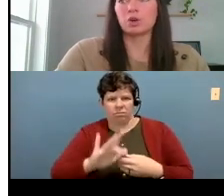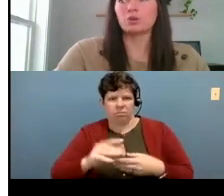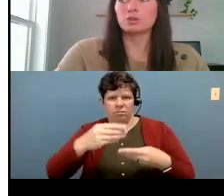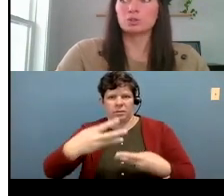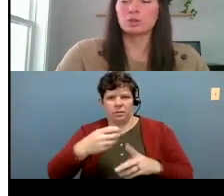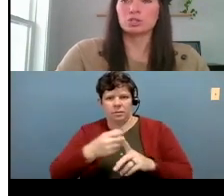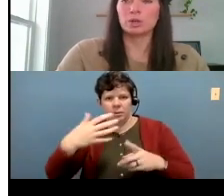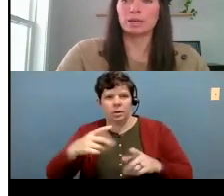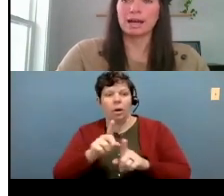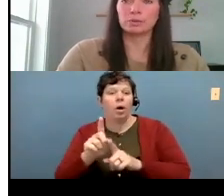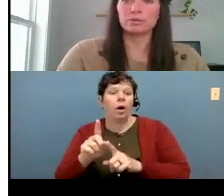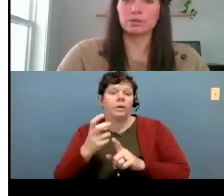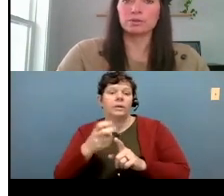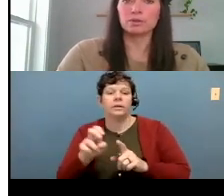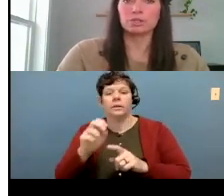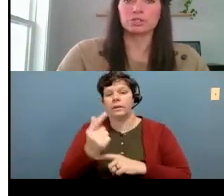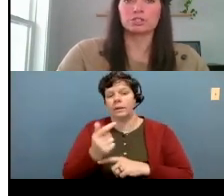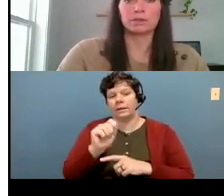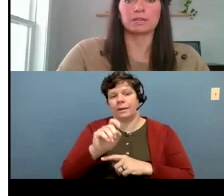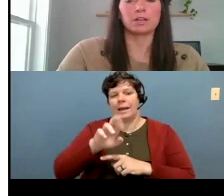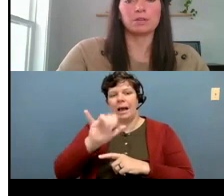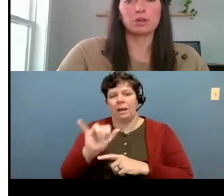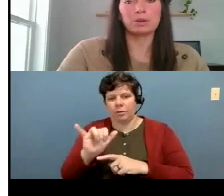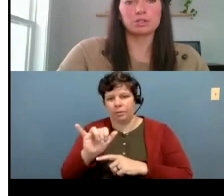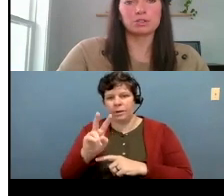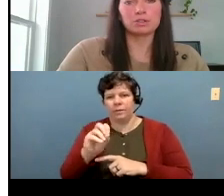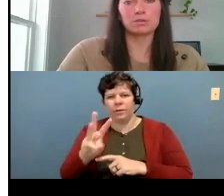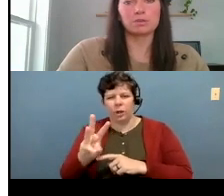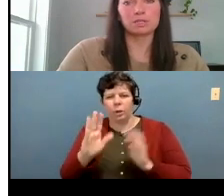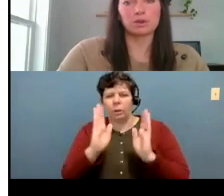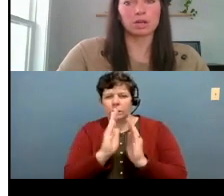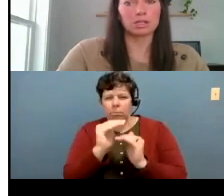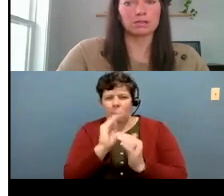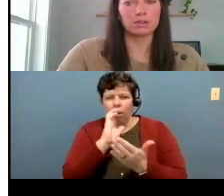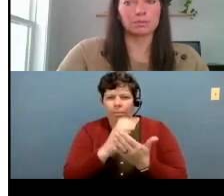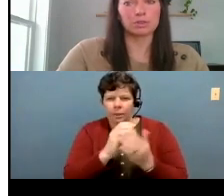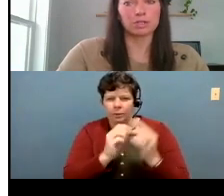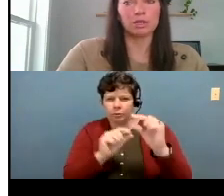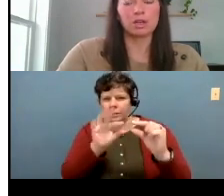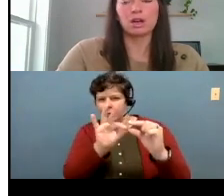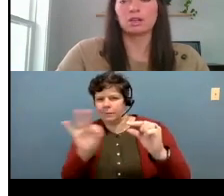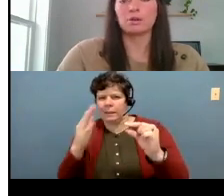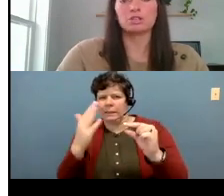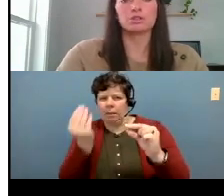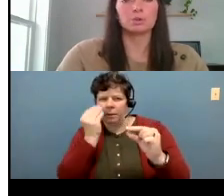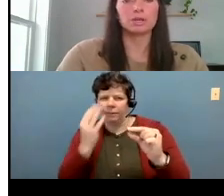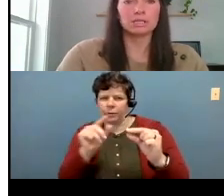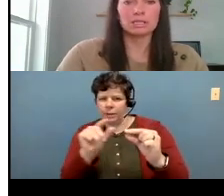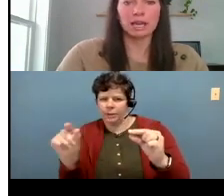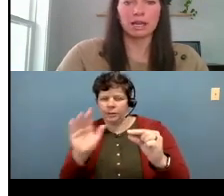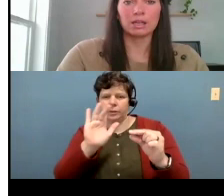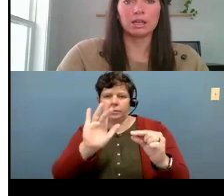can also switch to a gallery view, which displays thumbnail pictures of the missing or unidentified person, allowing you to